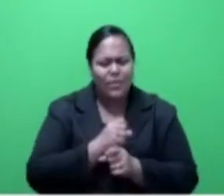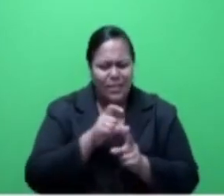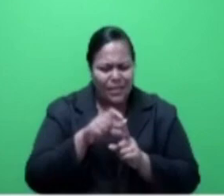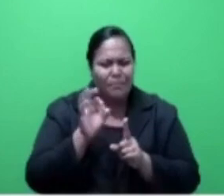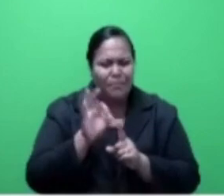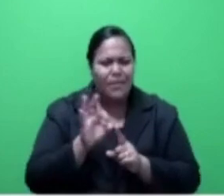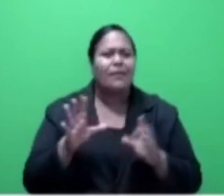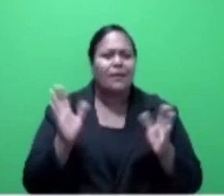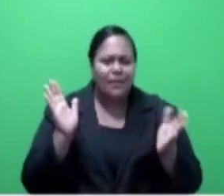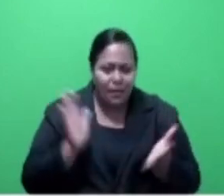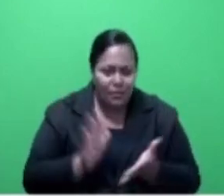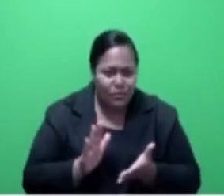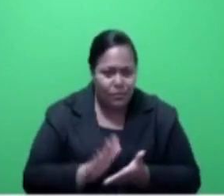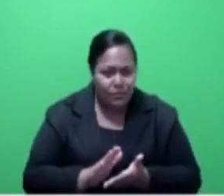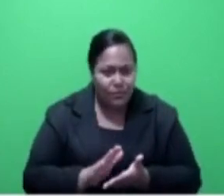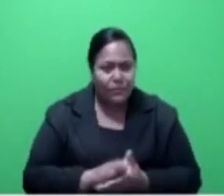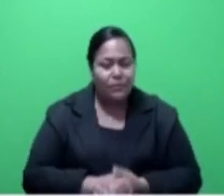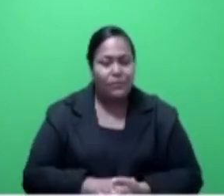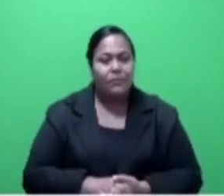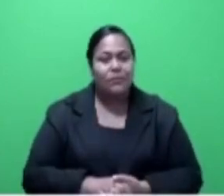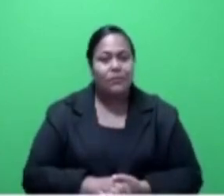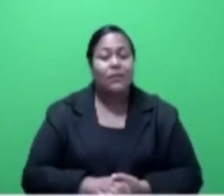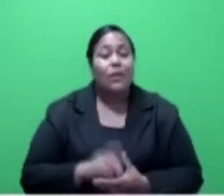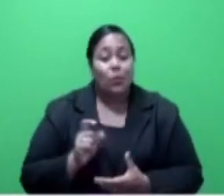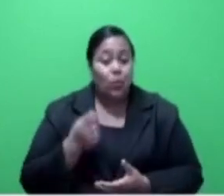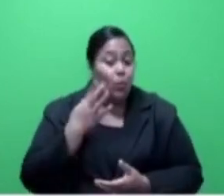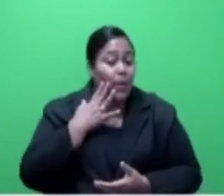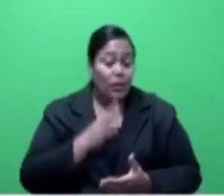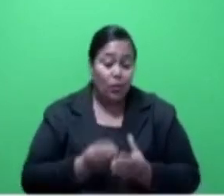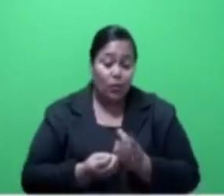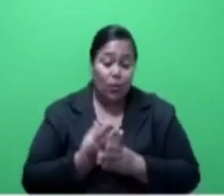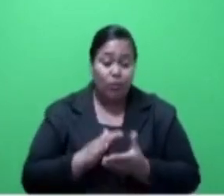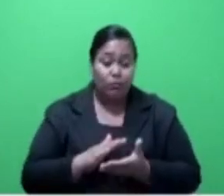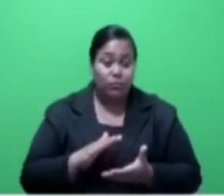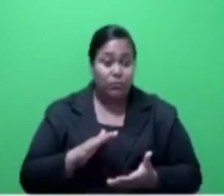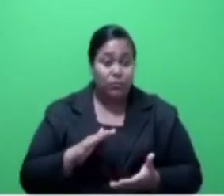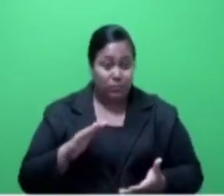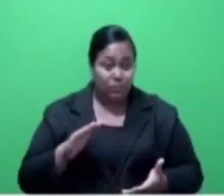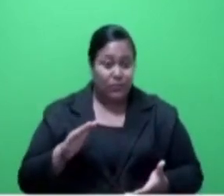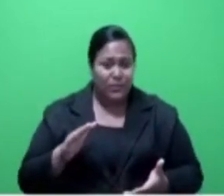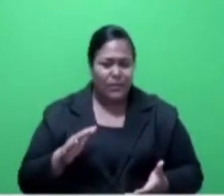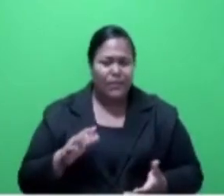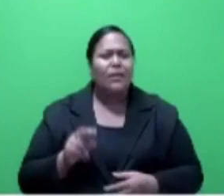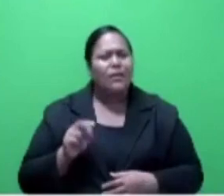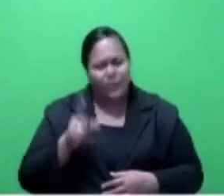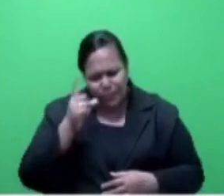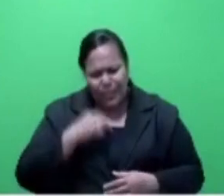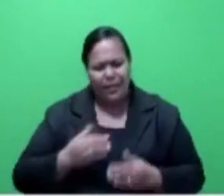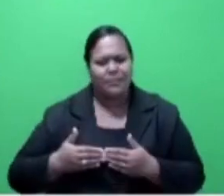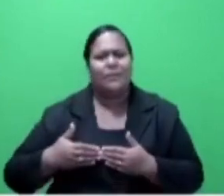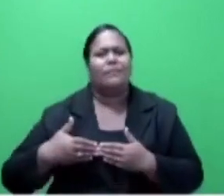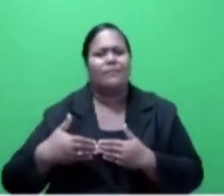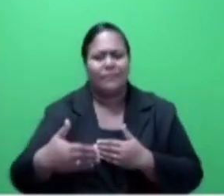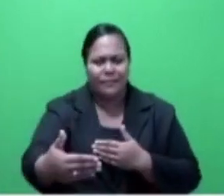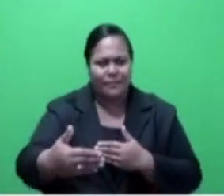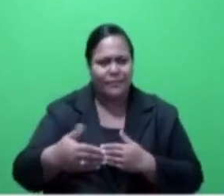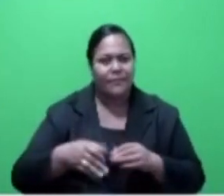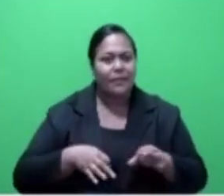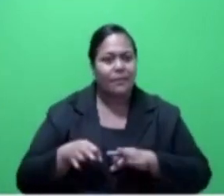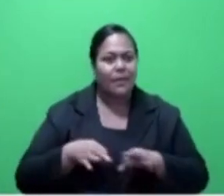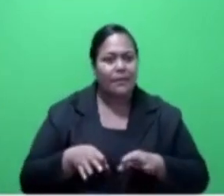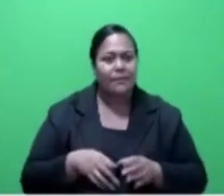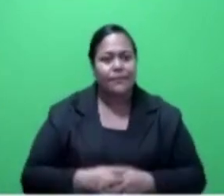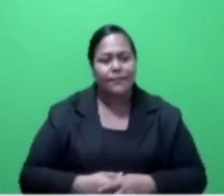that. So when you are going to grow from that, it will be a much higher rate of growth. Anybody knows that.